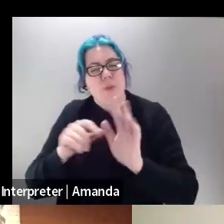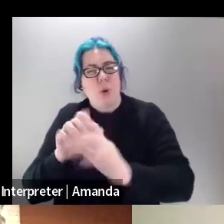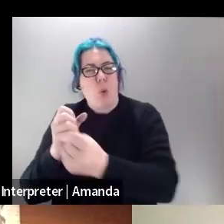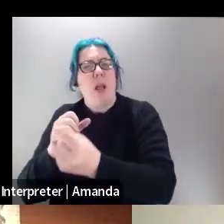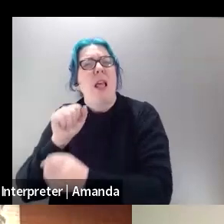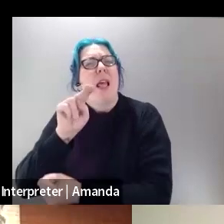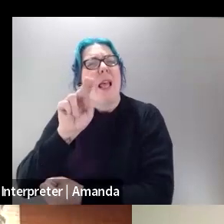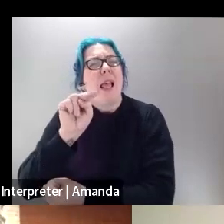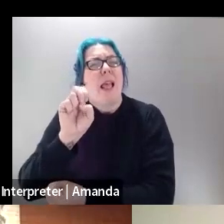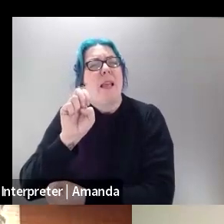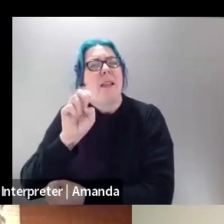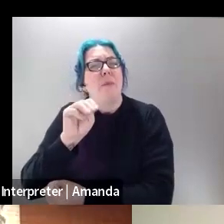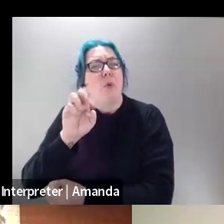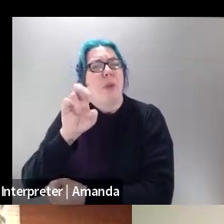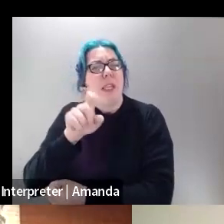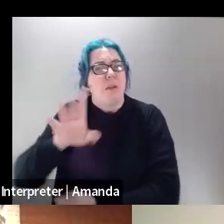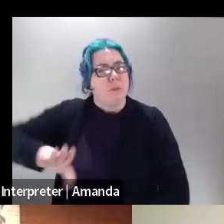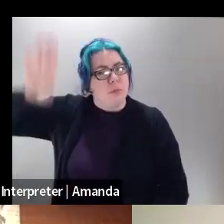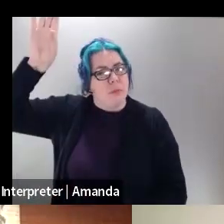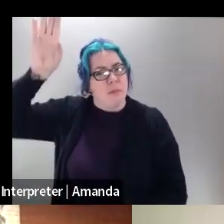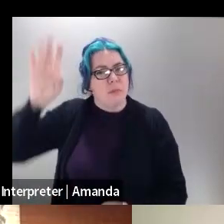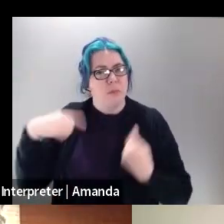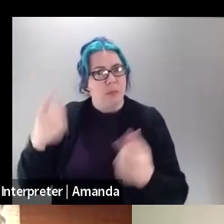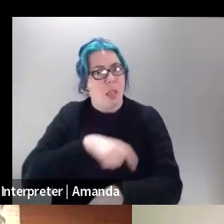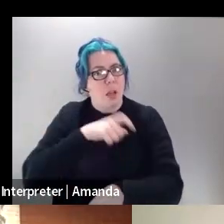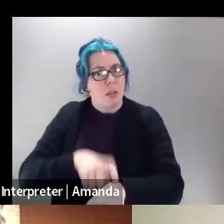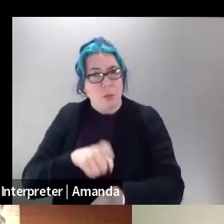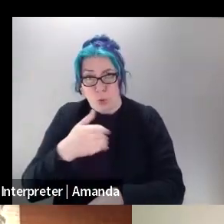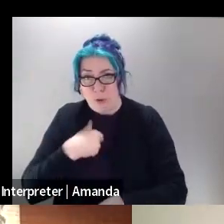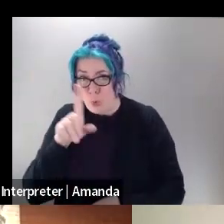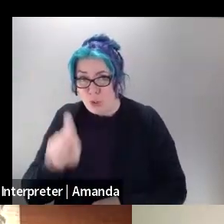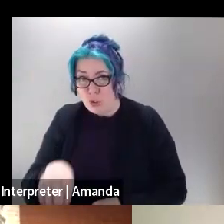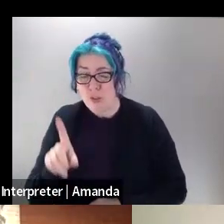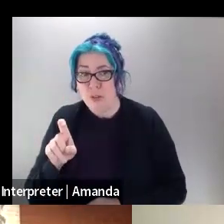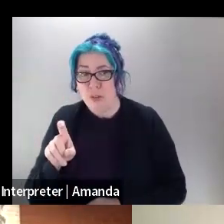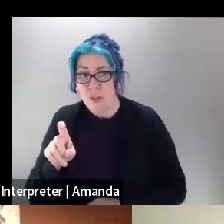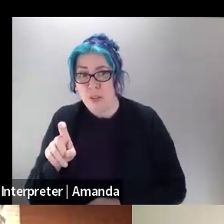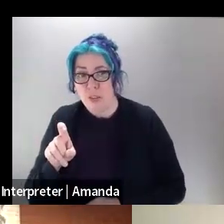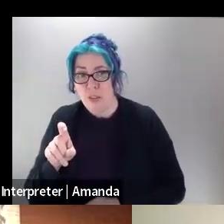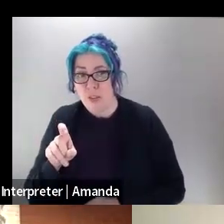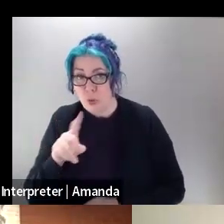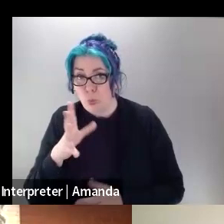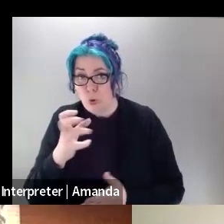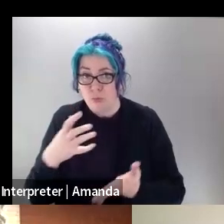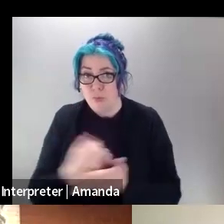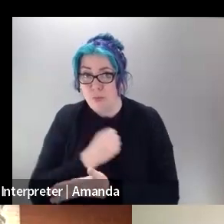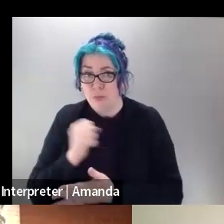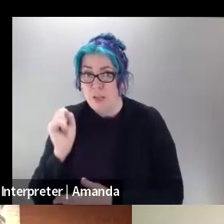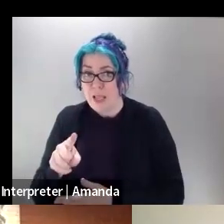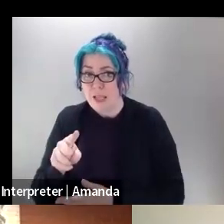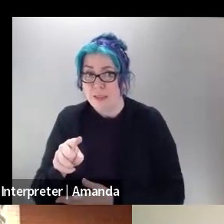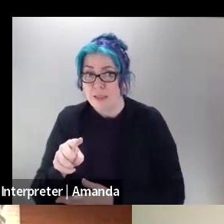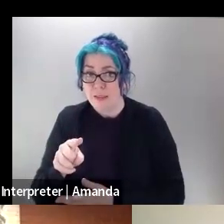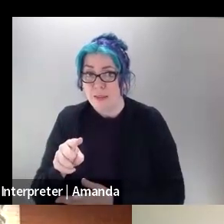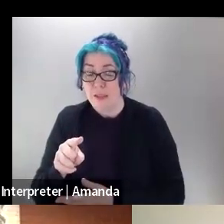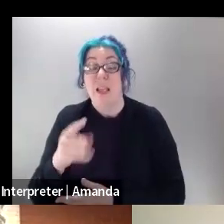for a long time. Anne-Marie, is this a question that you want to ask the group? In which case we're going to get there in a